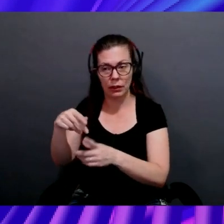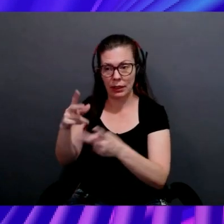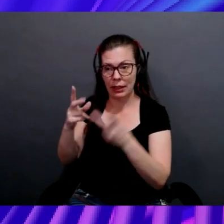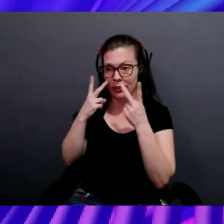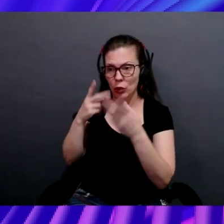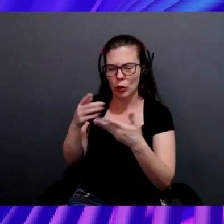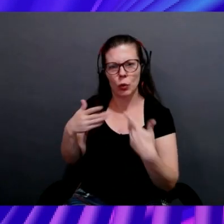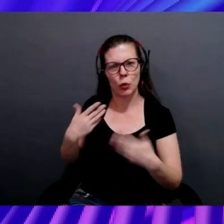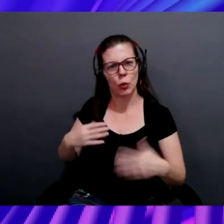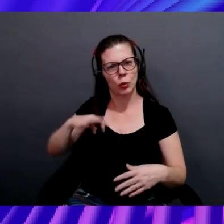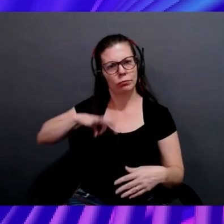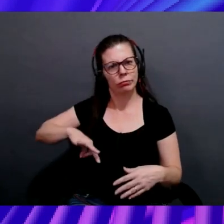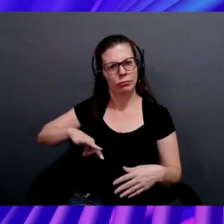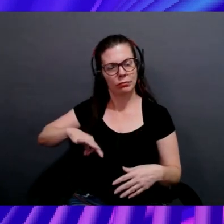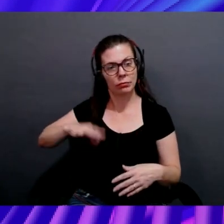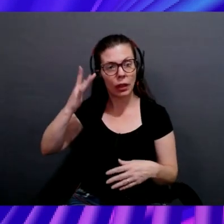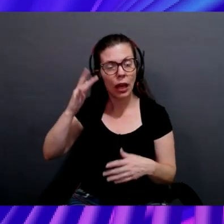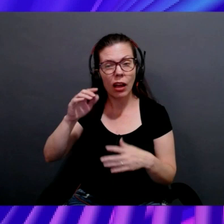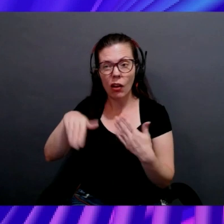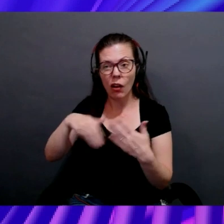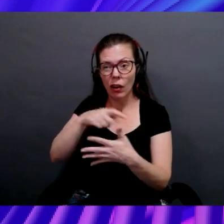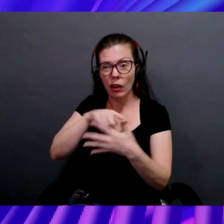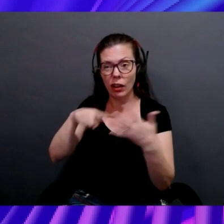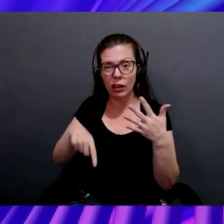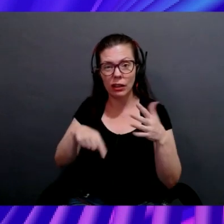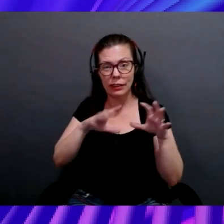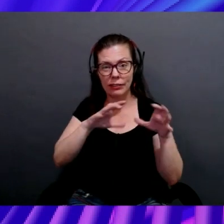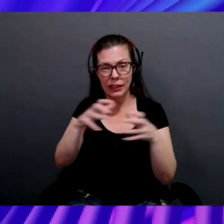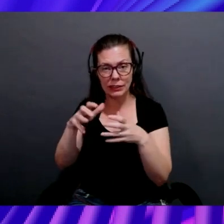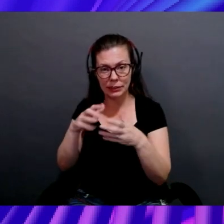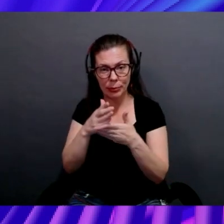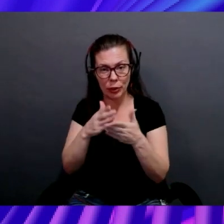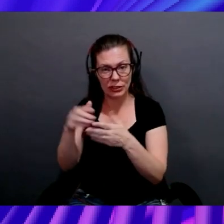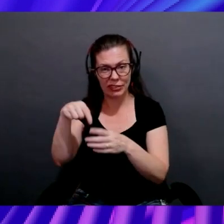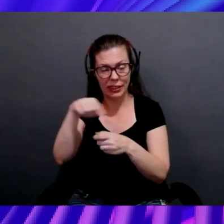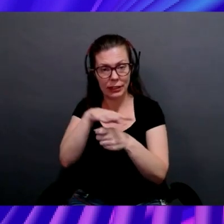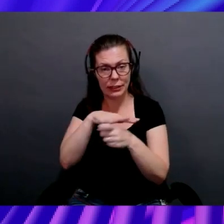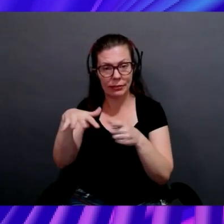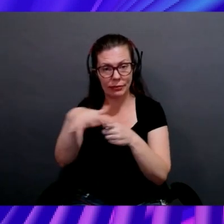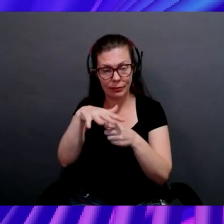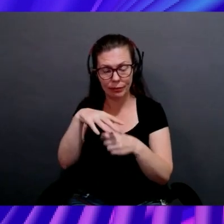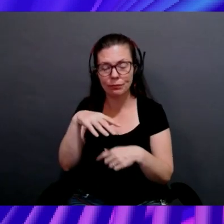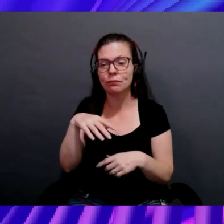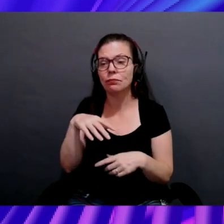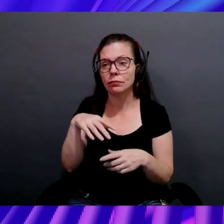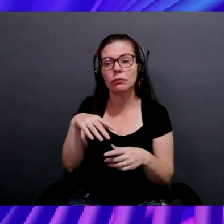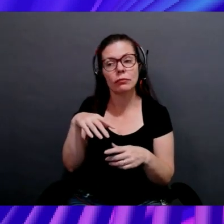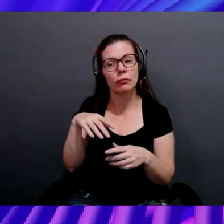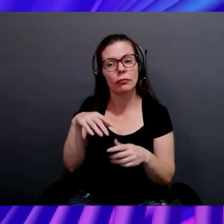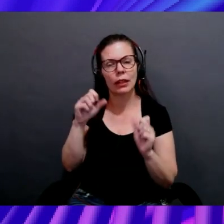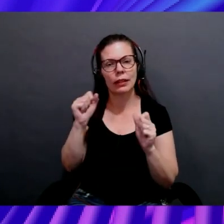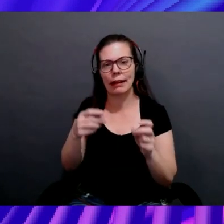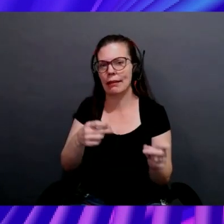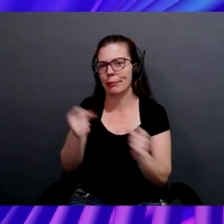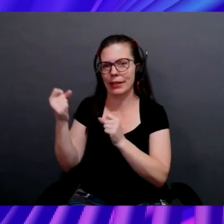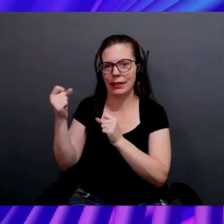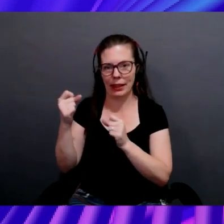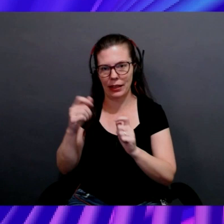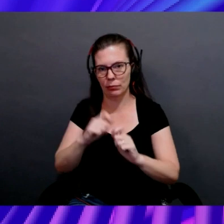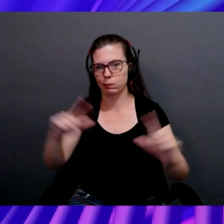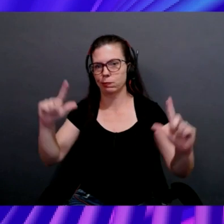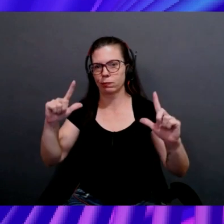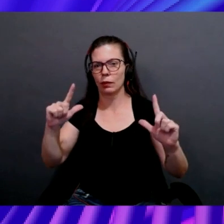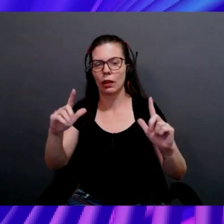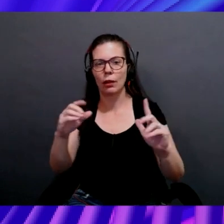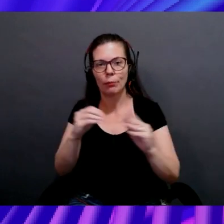useful. I can take any one of these nodes in this environment, and I can get immediately a lot more information about the health